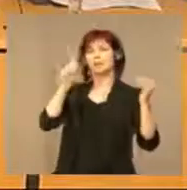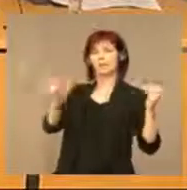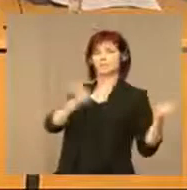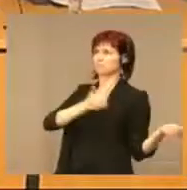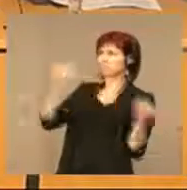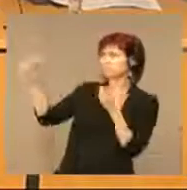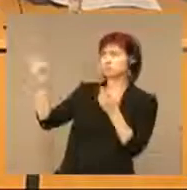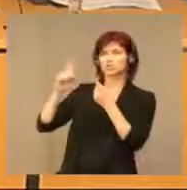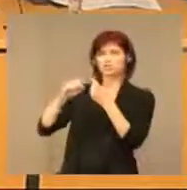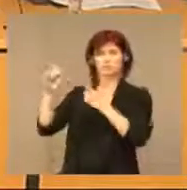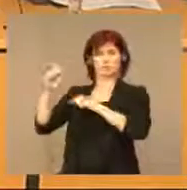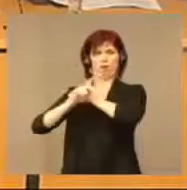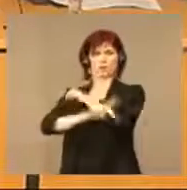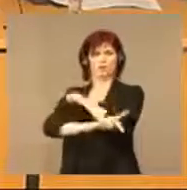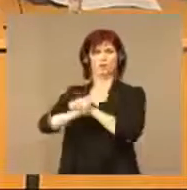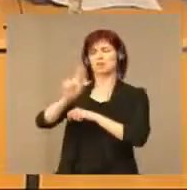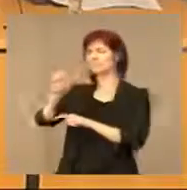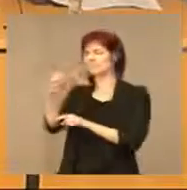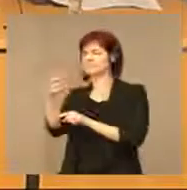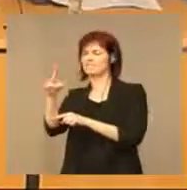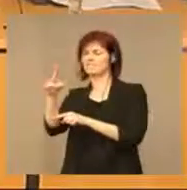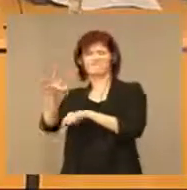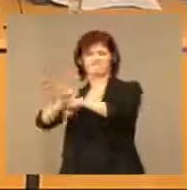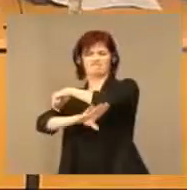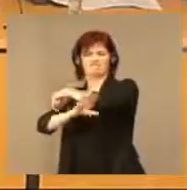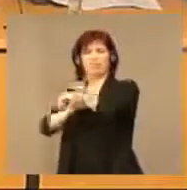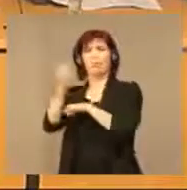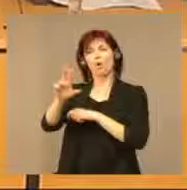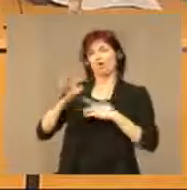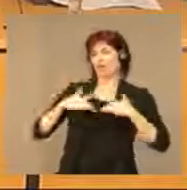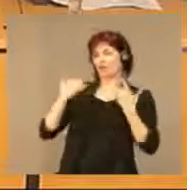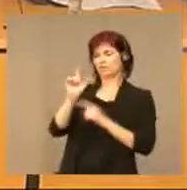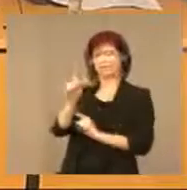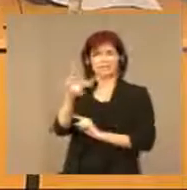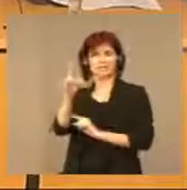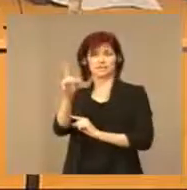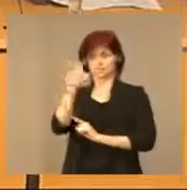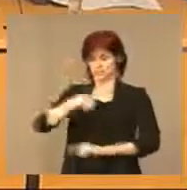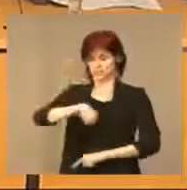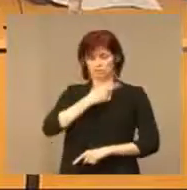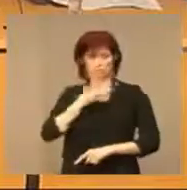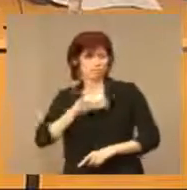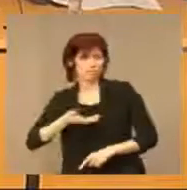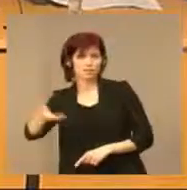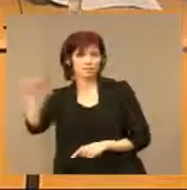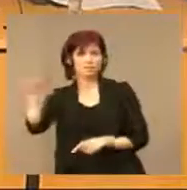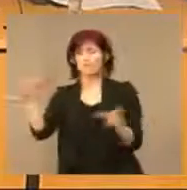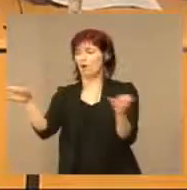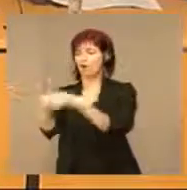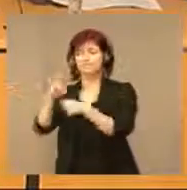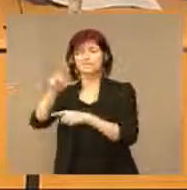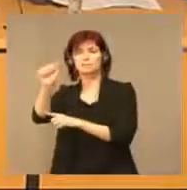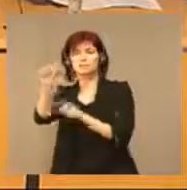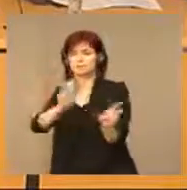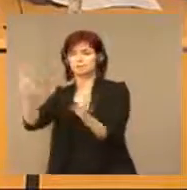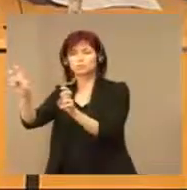late 2017 or early 2018. The AFN was invited by ESDC, the Office of Disability